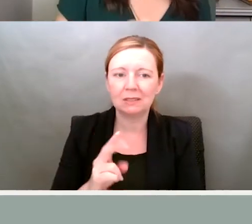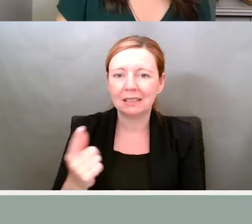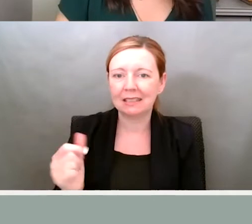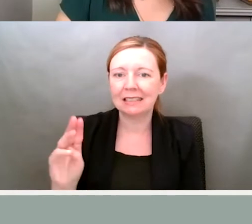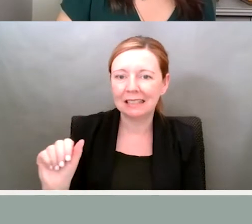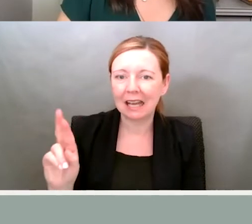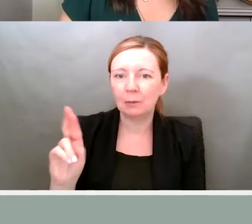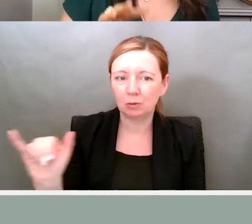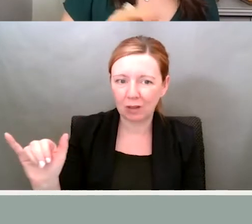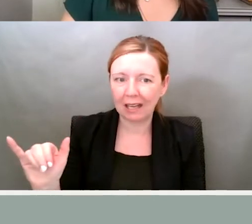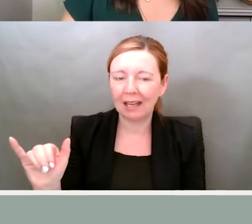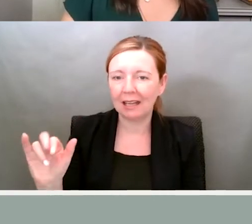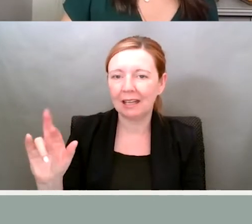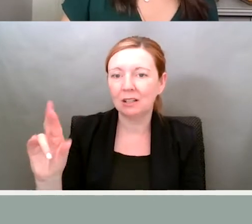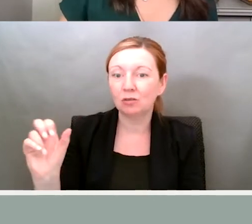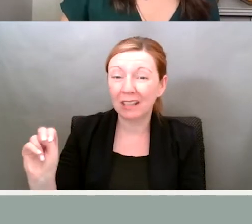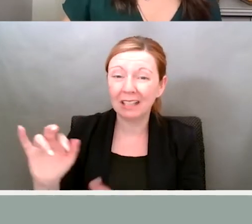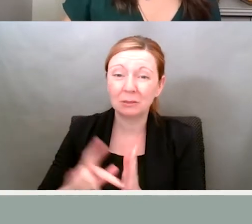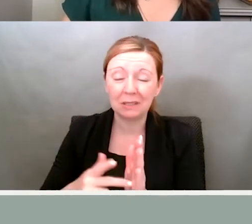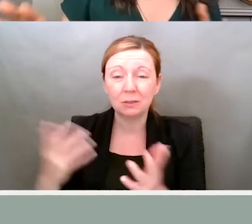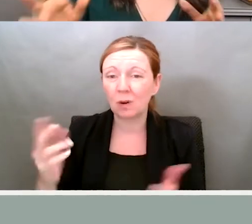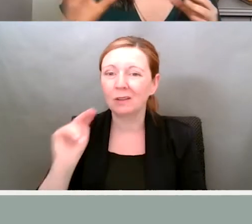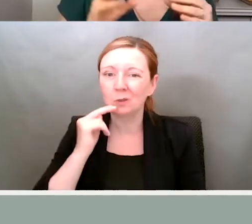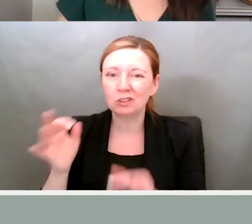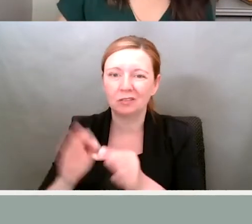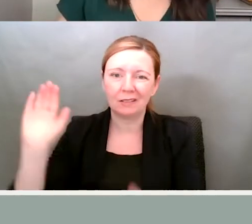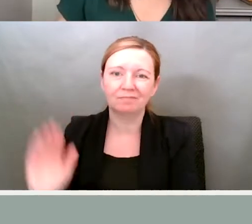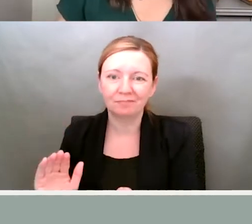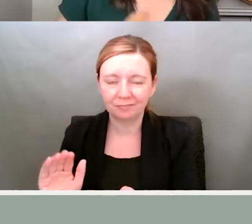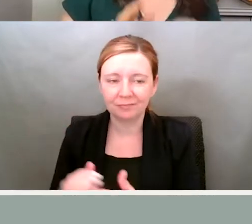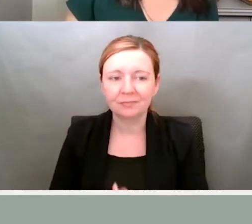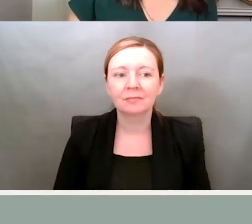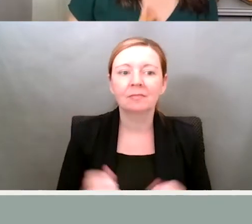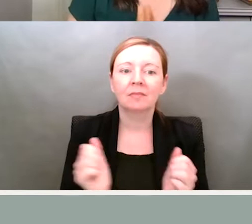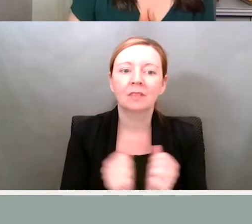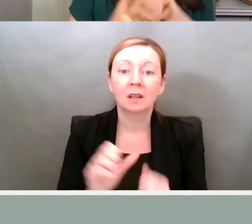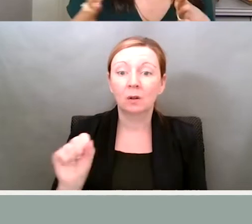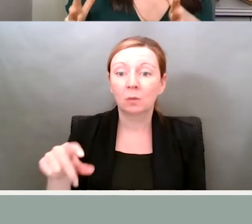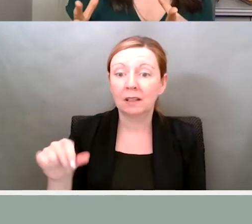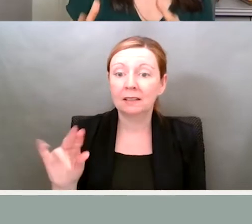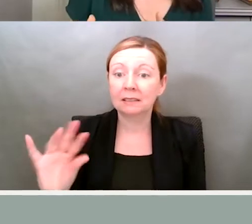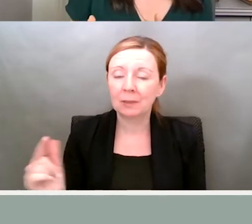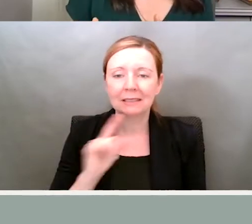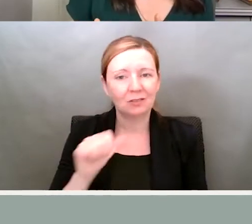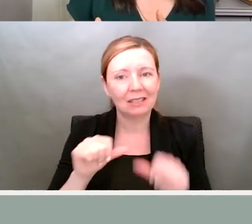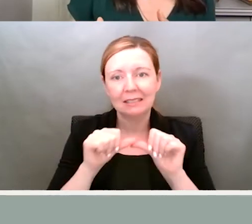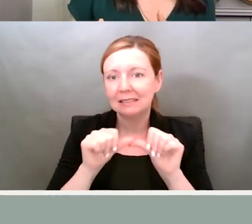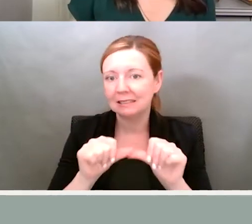does decrease the nutritional value. With spicing, I want to stress consistency is